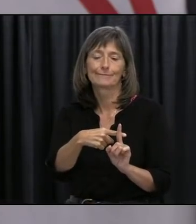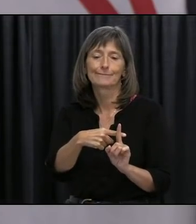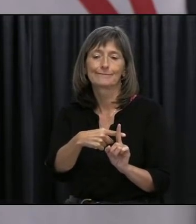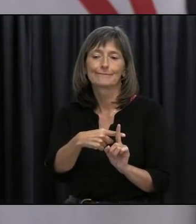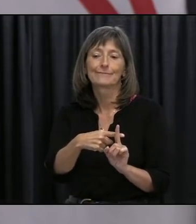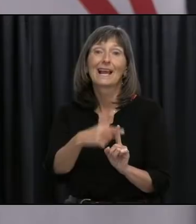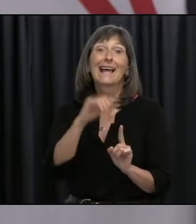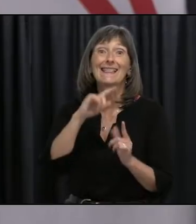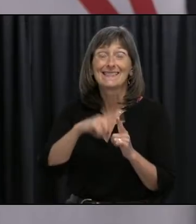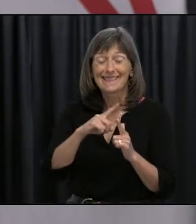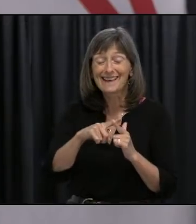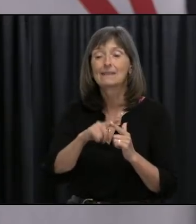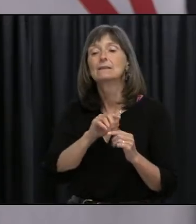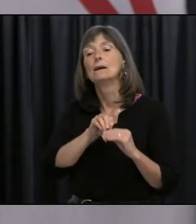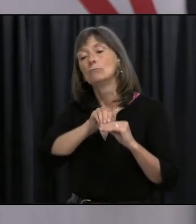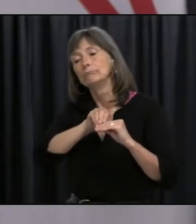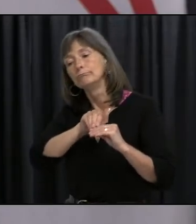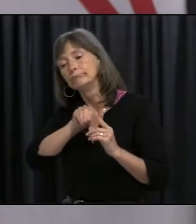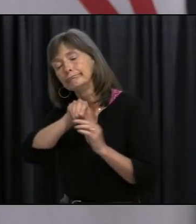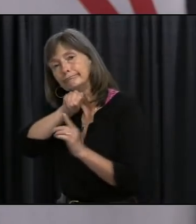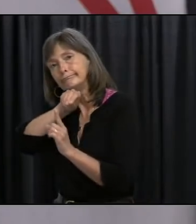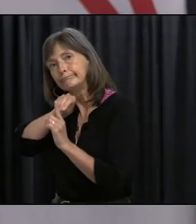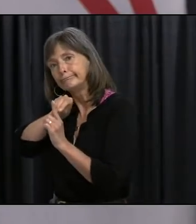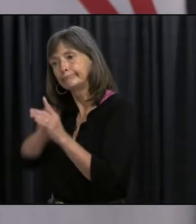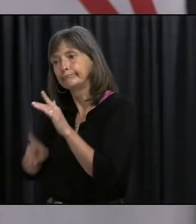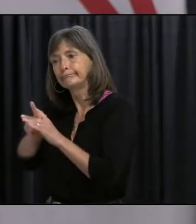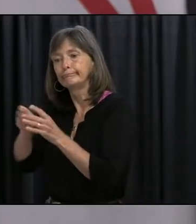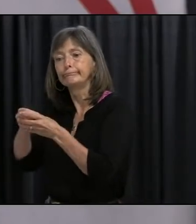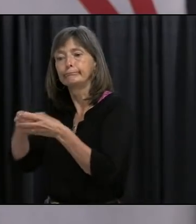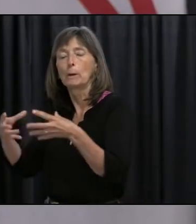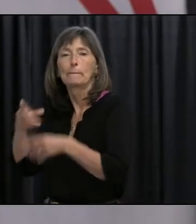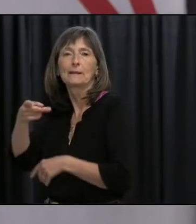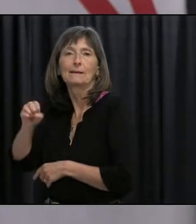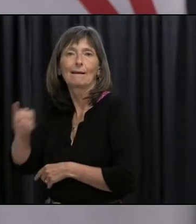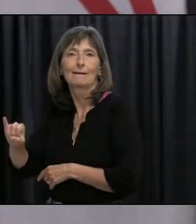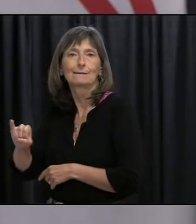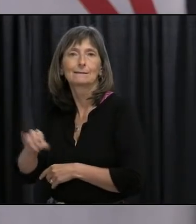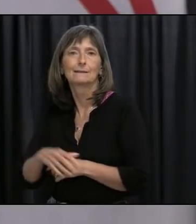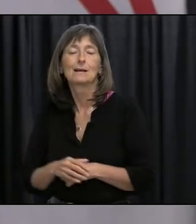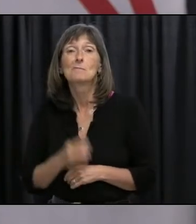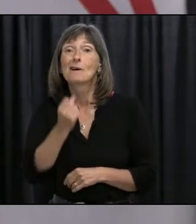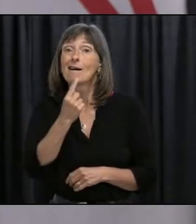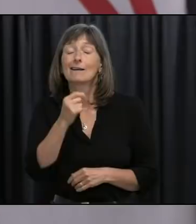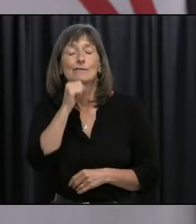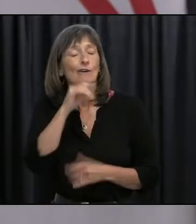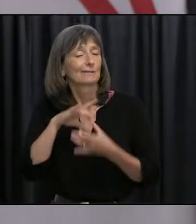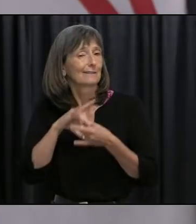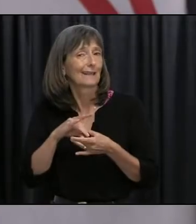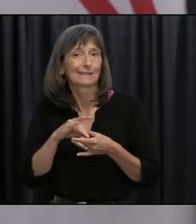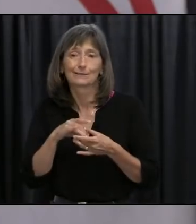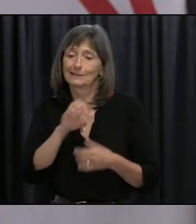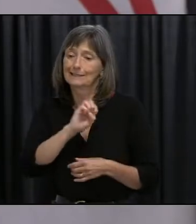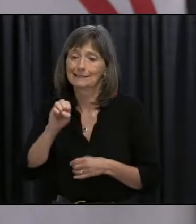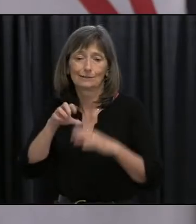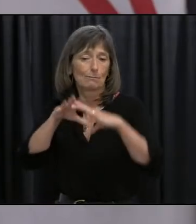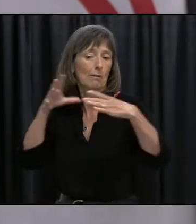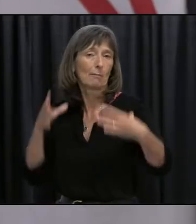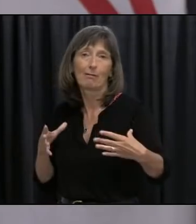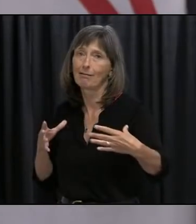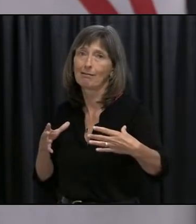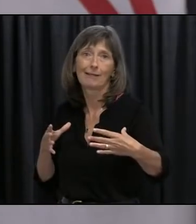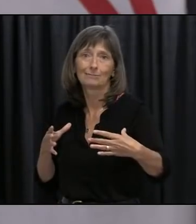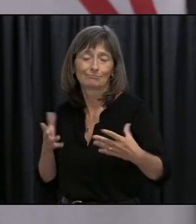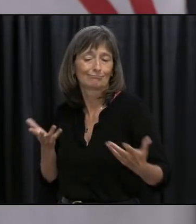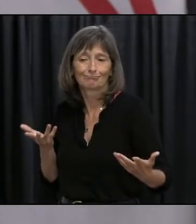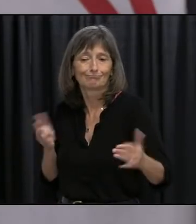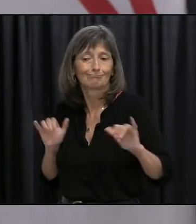in PEI. None of the changes, even with the opening of the Atlantic bubble or around travel restrictions, has really changed there